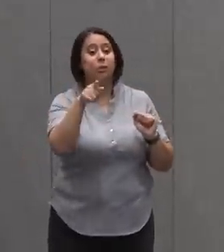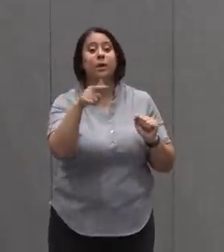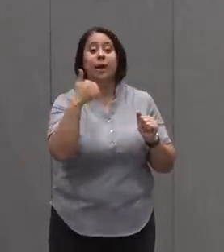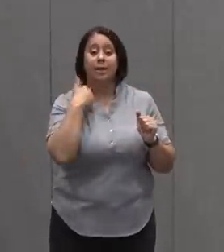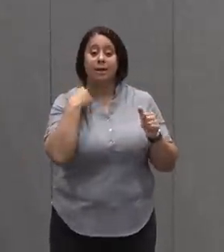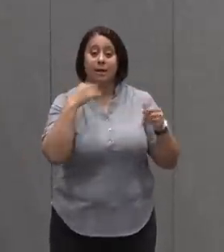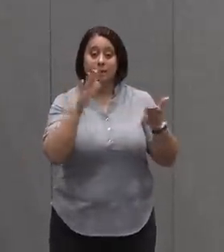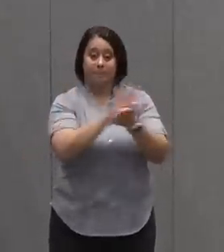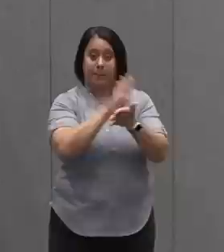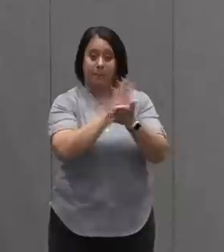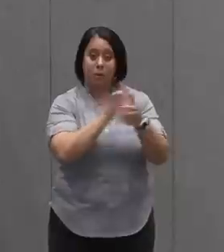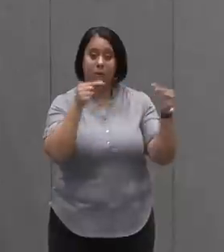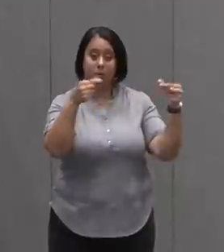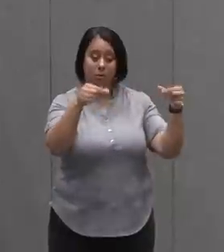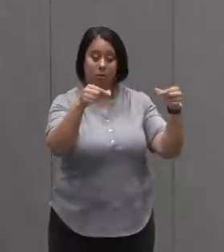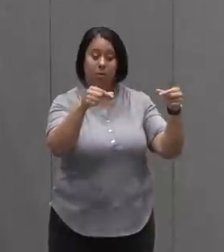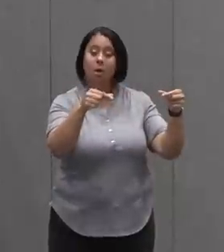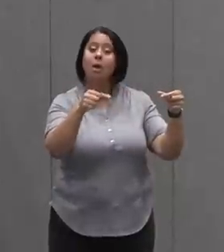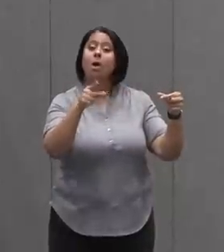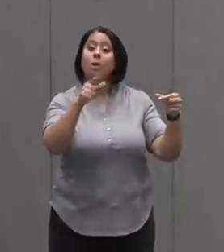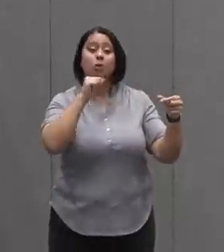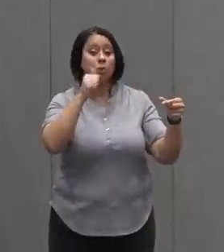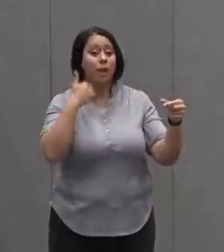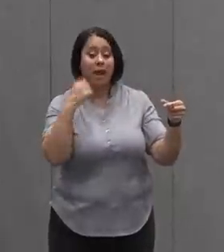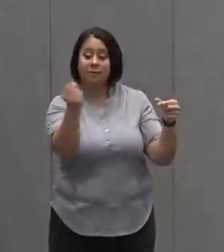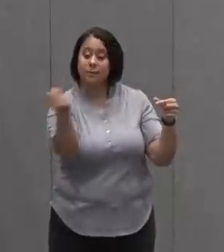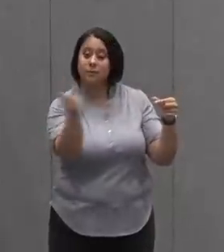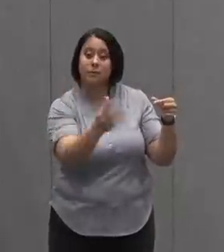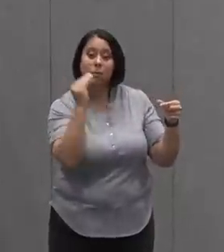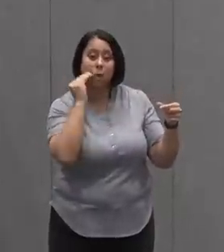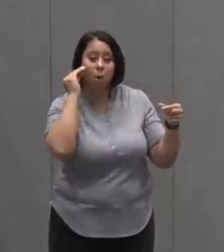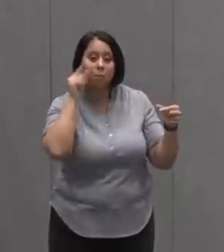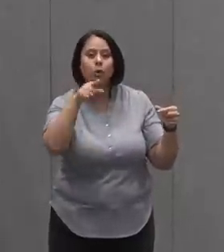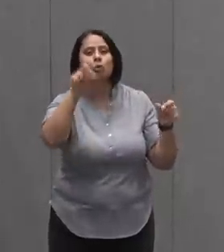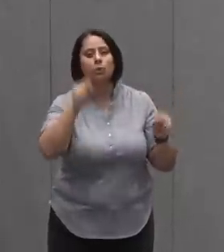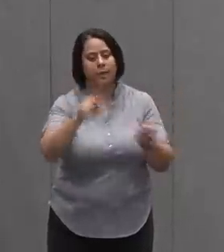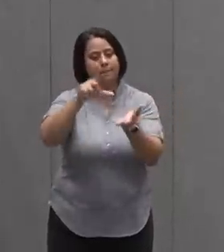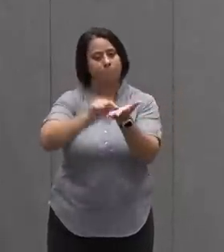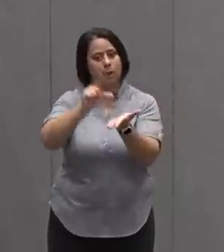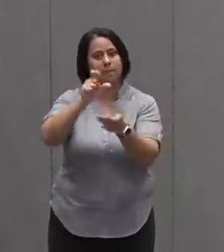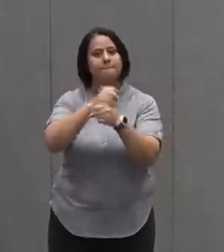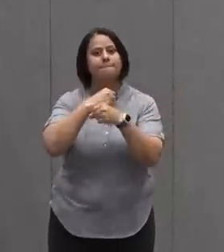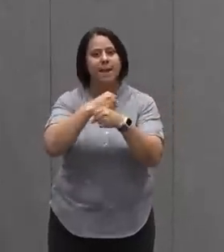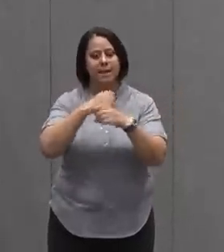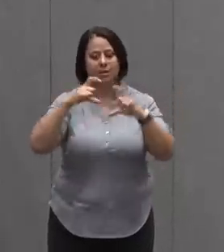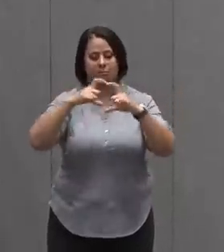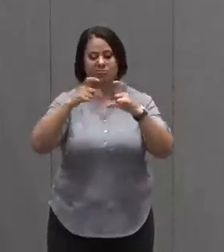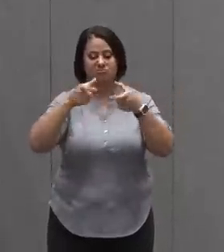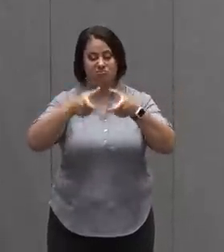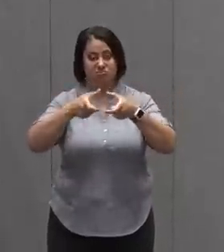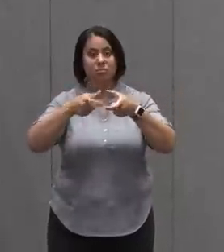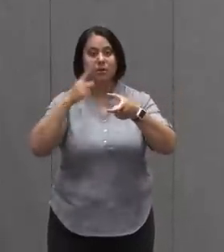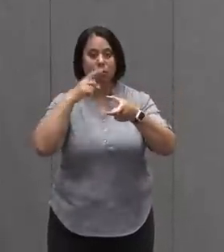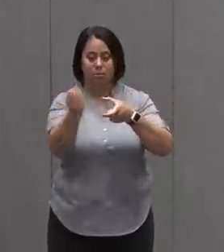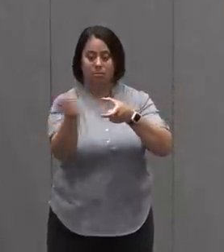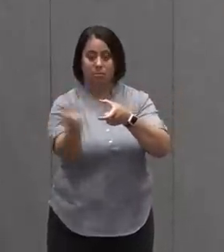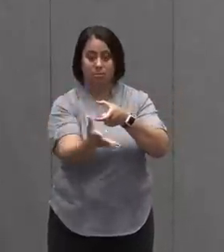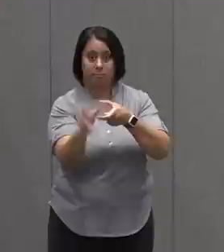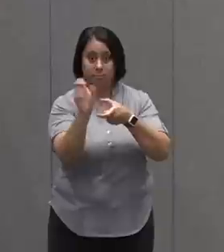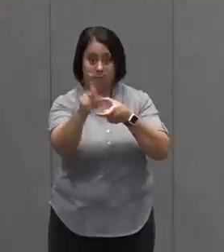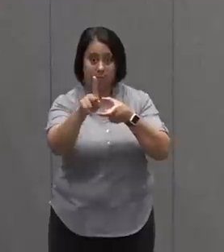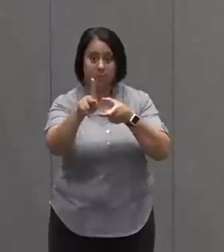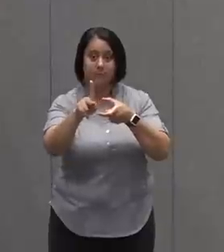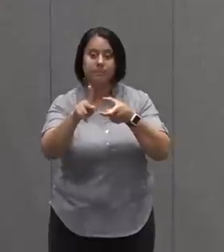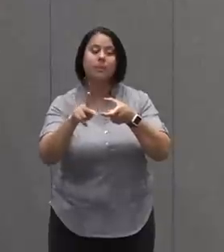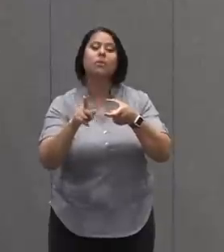these at home or you weren't able to print one of these that you could make at home, you could also use this, and this would